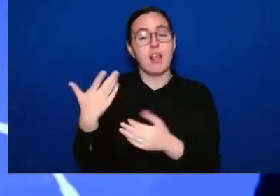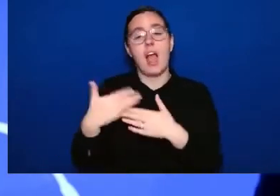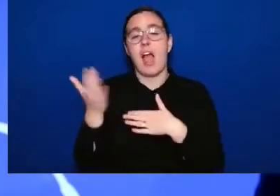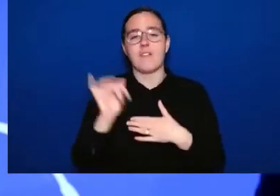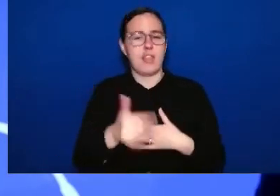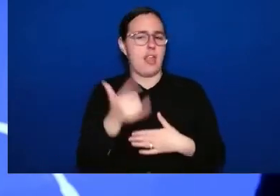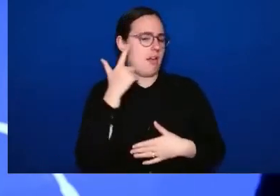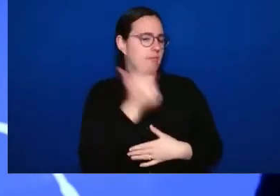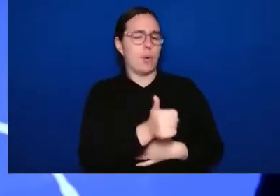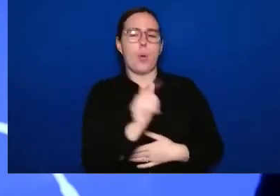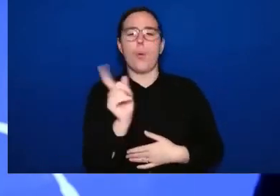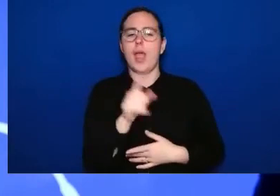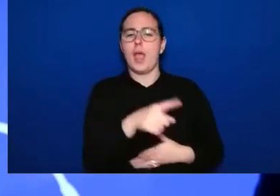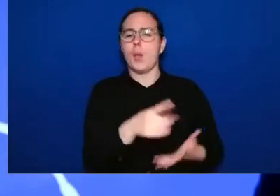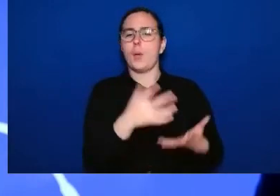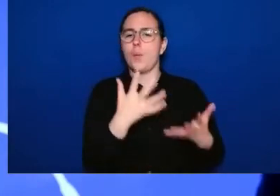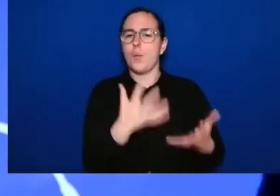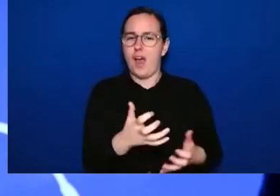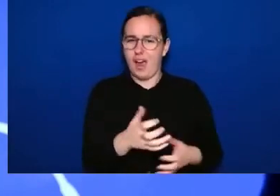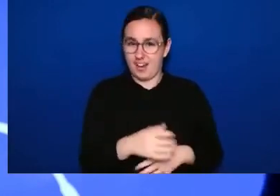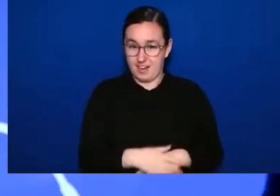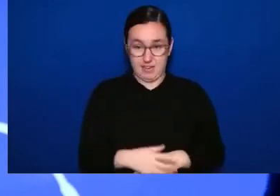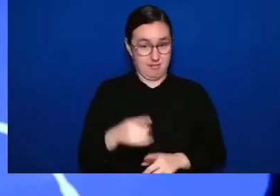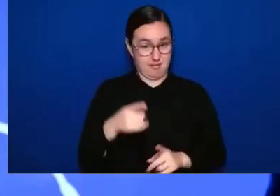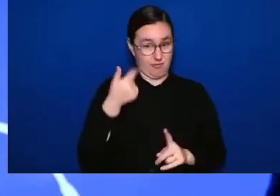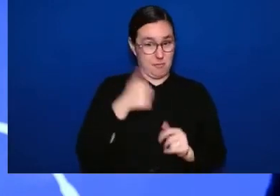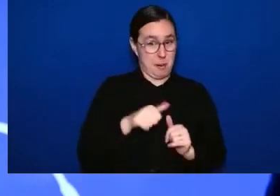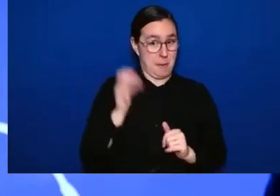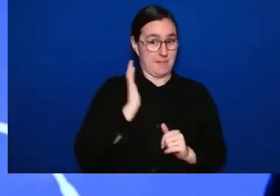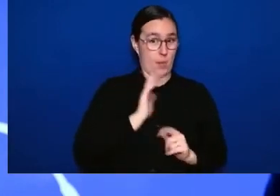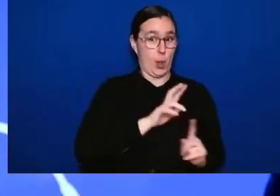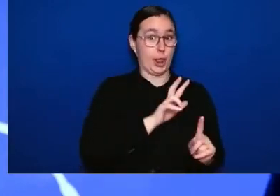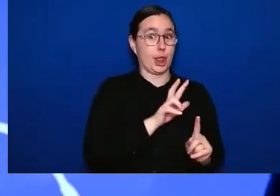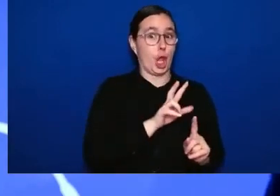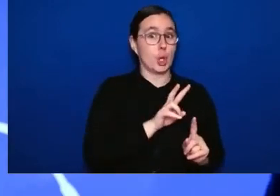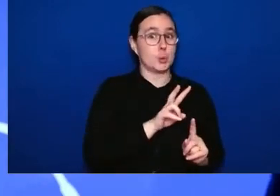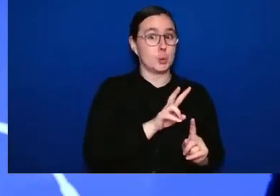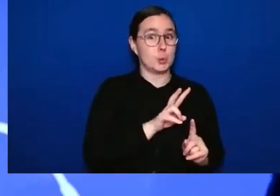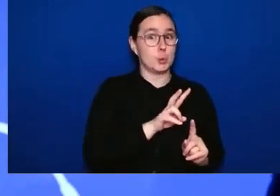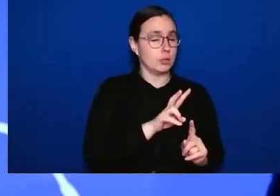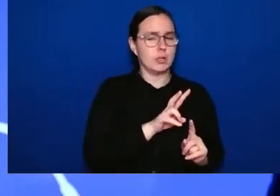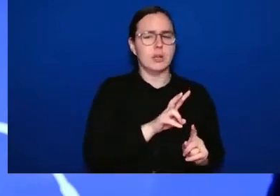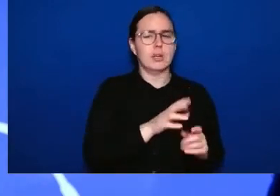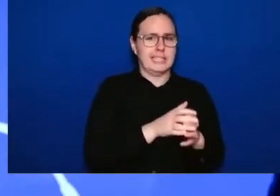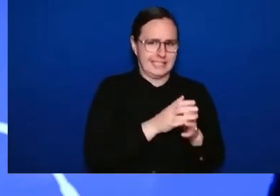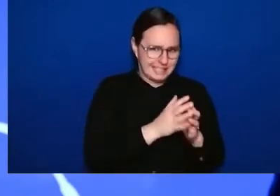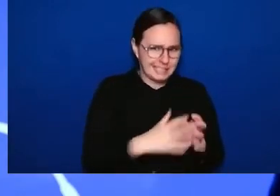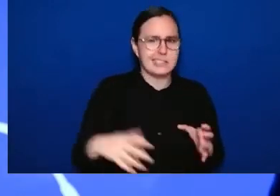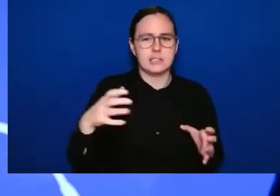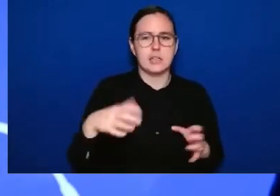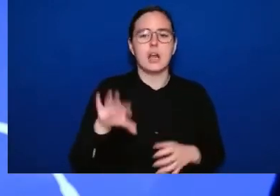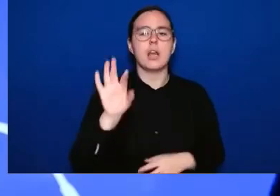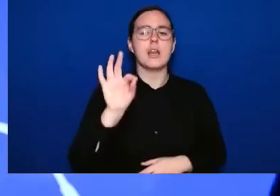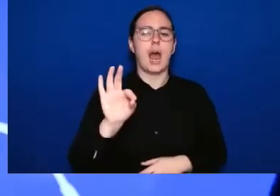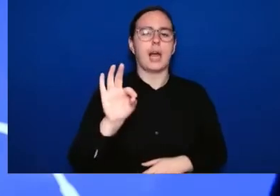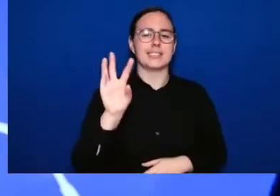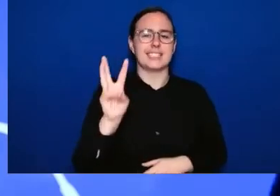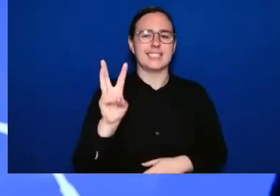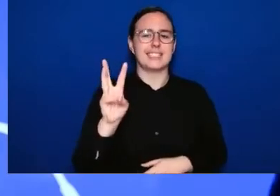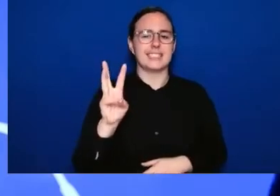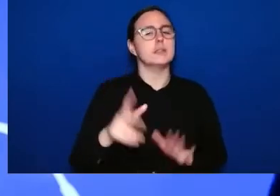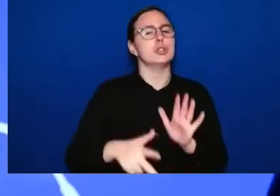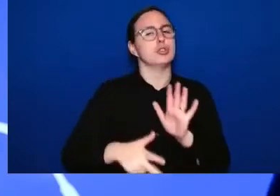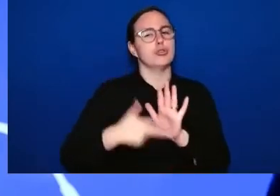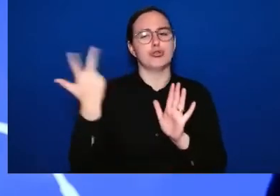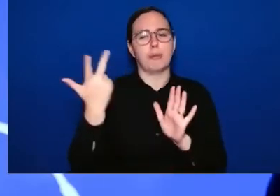a tripling of this program, is a major investment by the province in the future of public health care, and I'm very proud, and I know